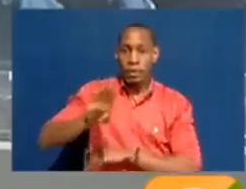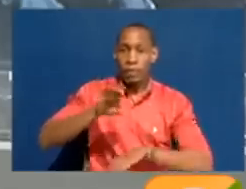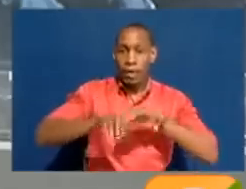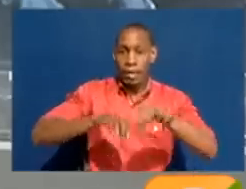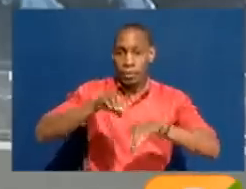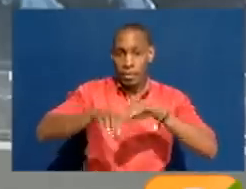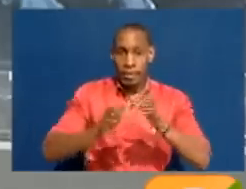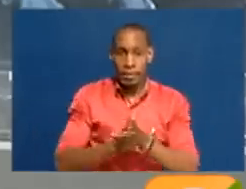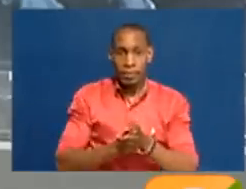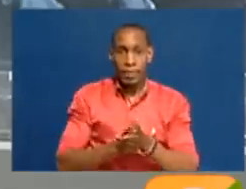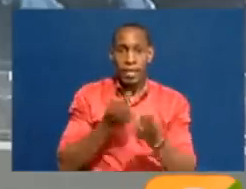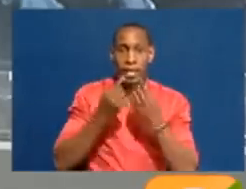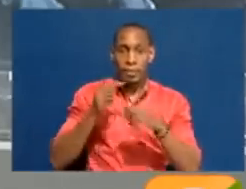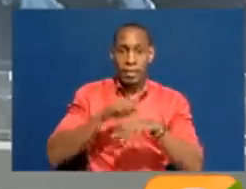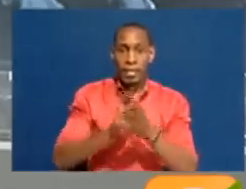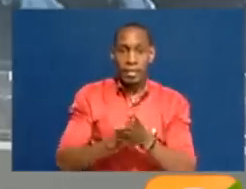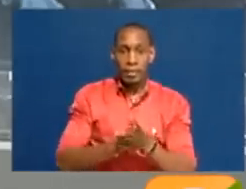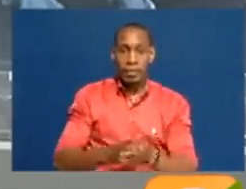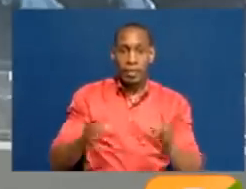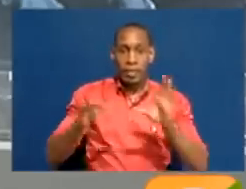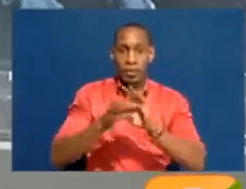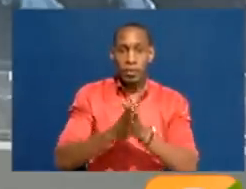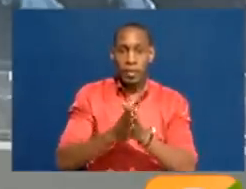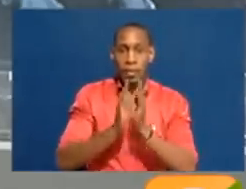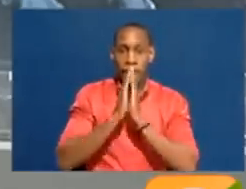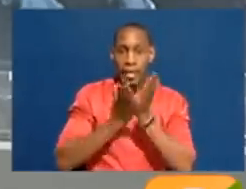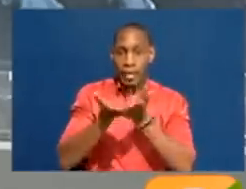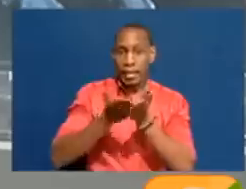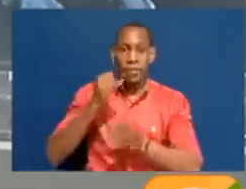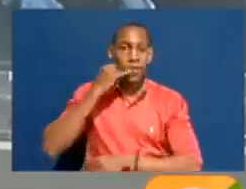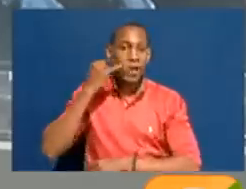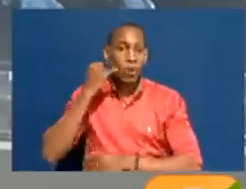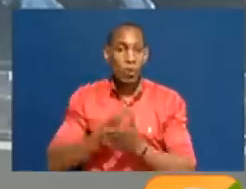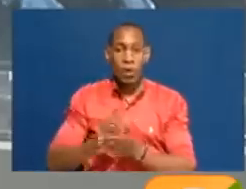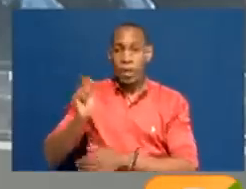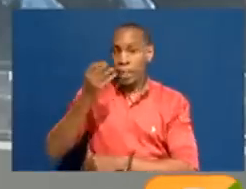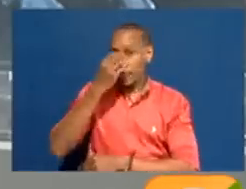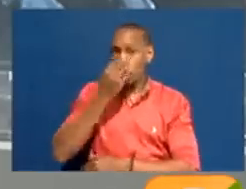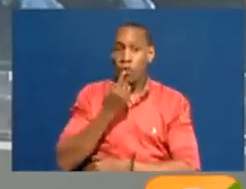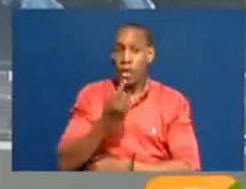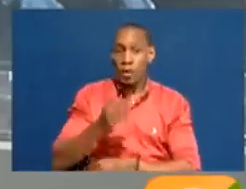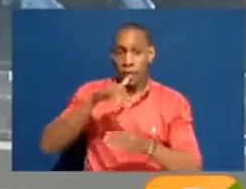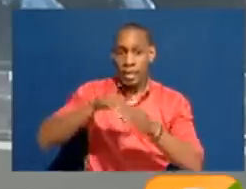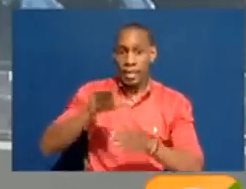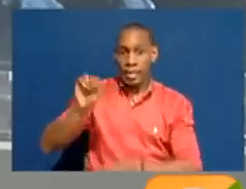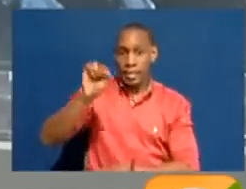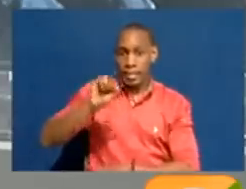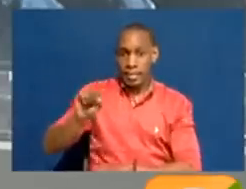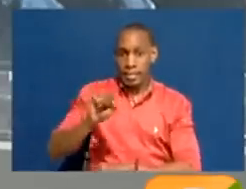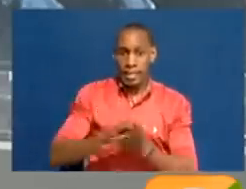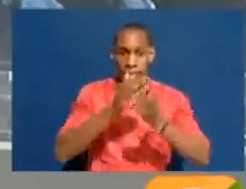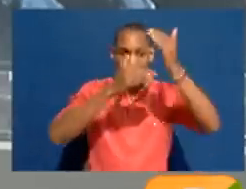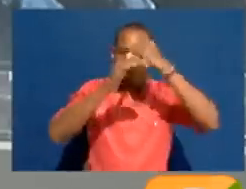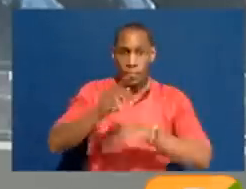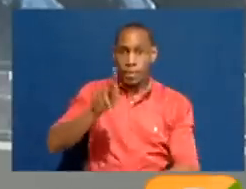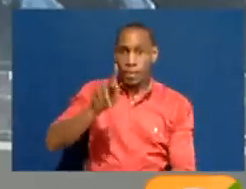cattle. And speaking during an interdenominational prayer service in Nakuru, President William Ruto directed Interior Cabinet Secretary